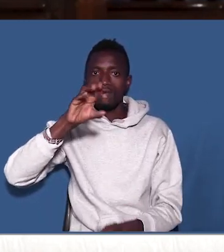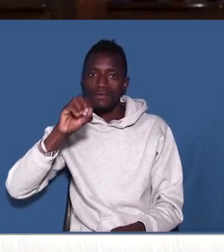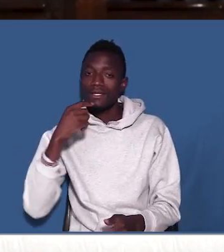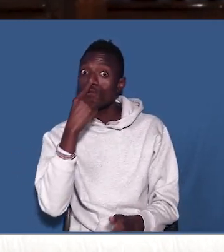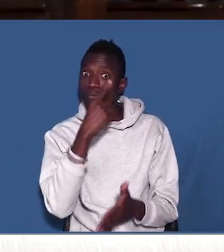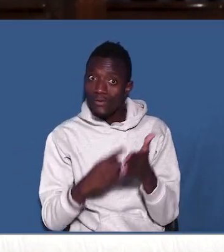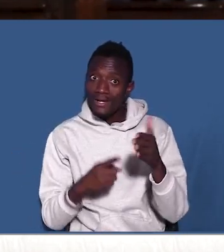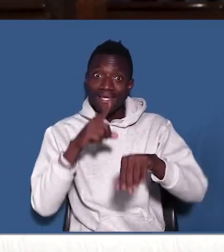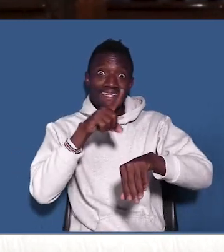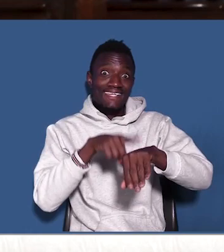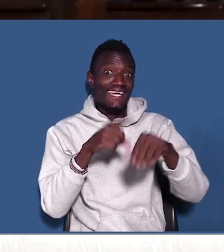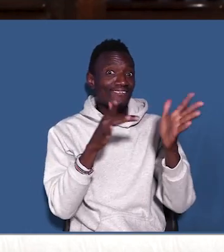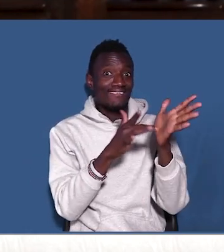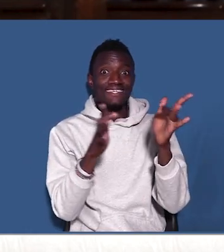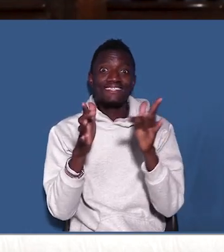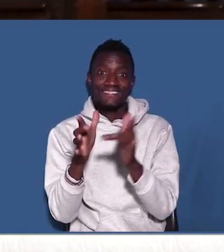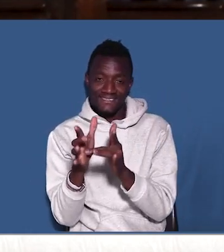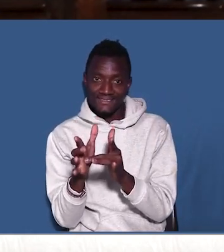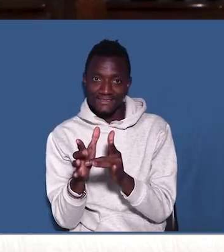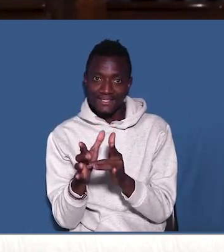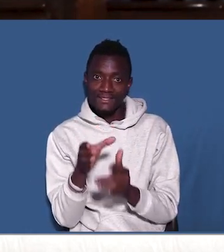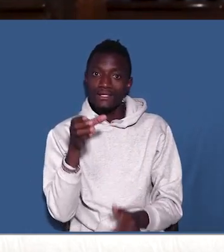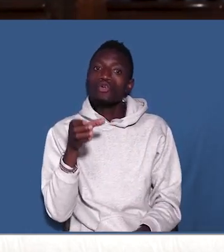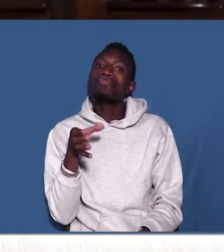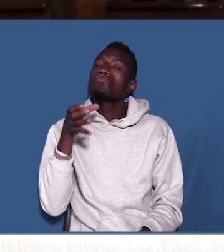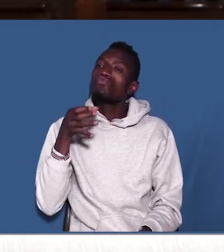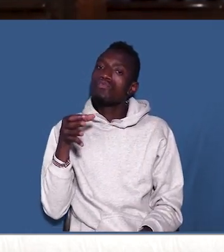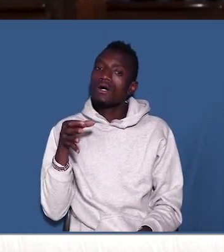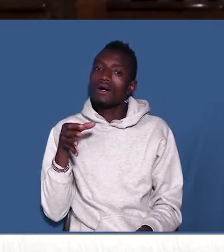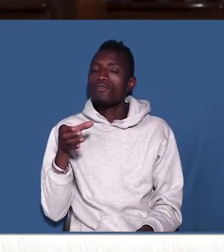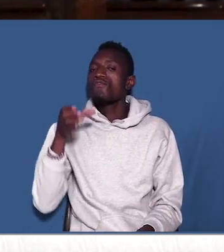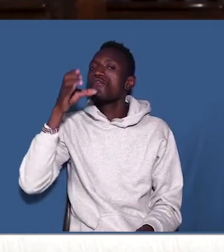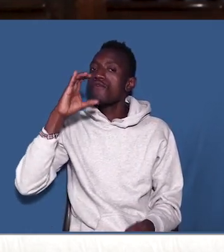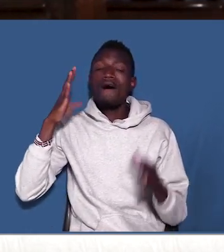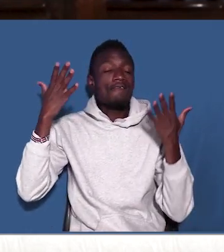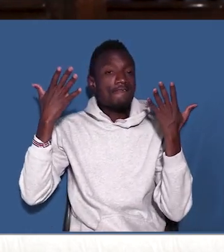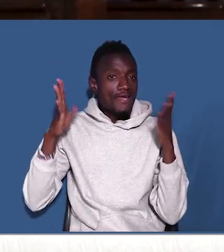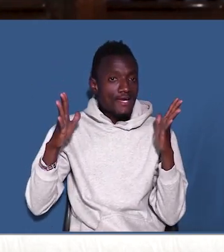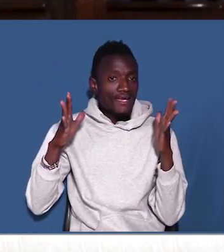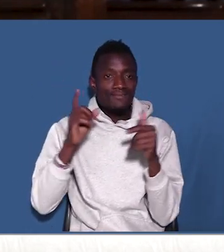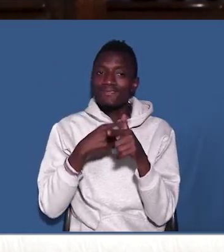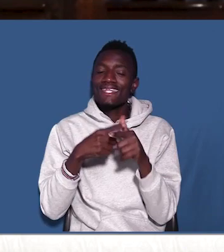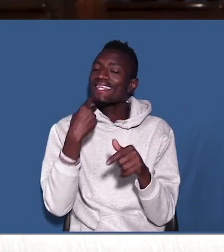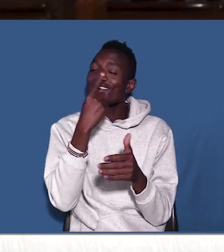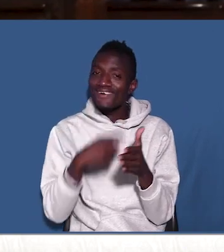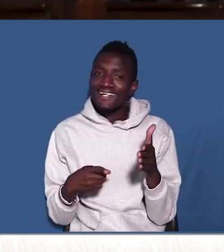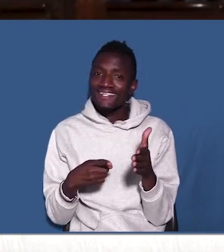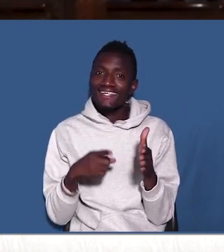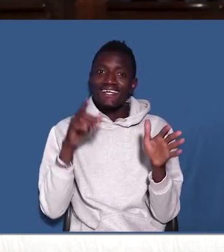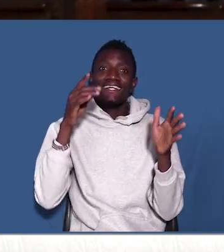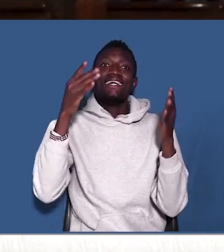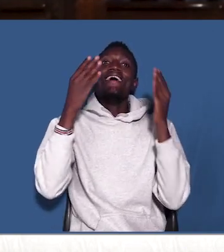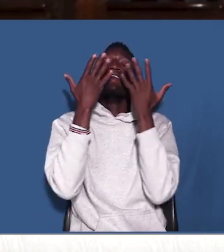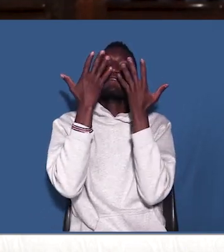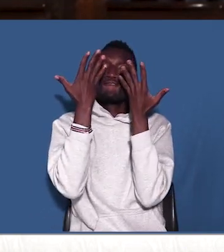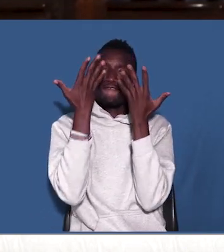said, "It is finished." With that, he bowed his head and gave up